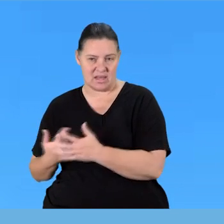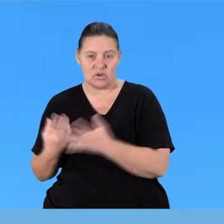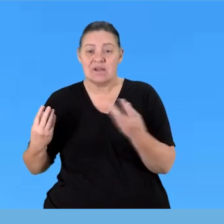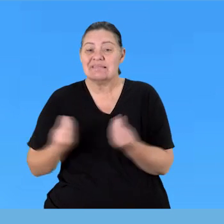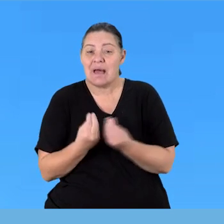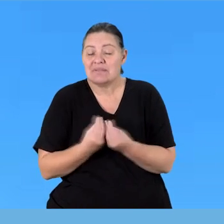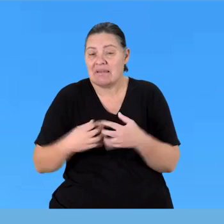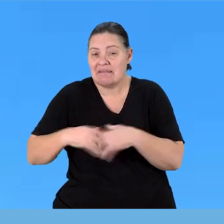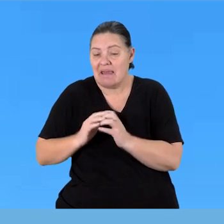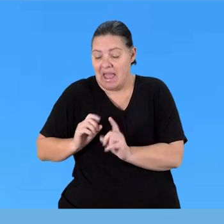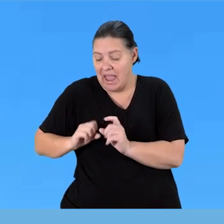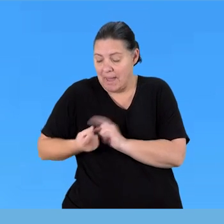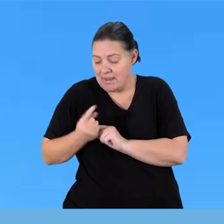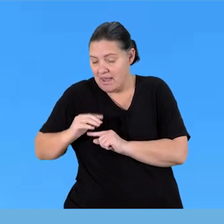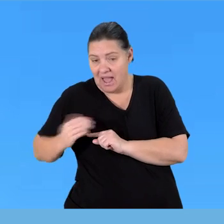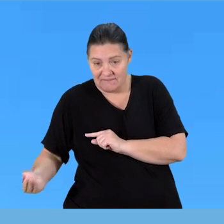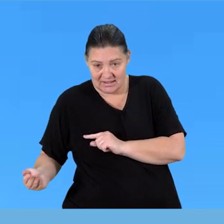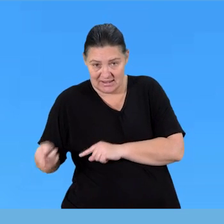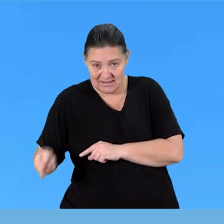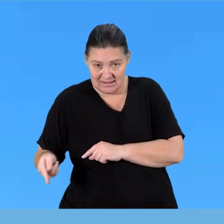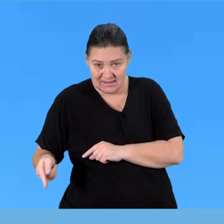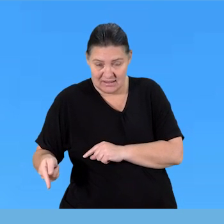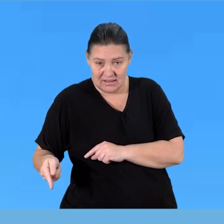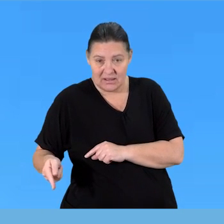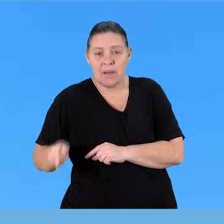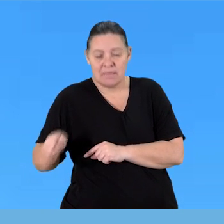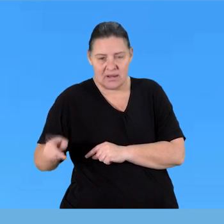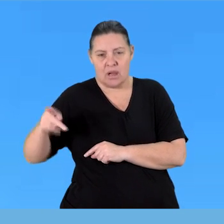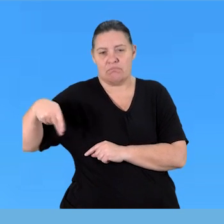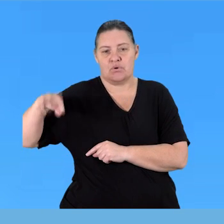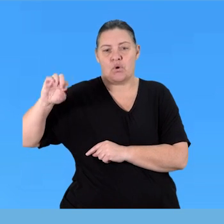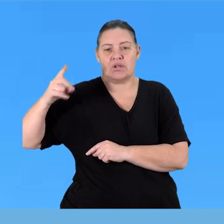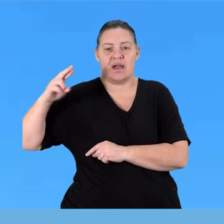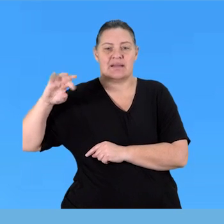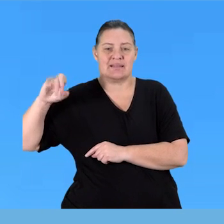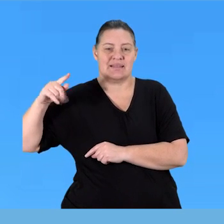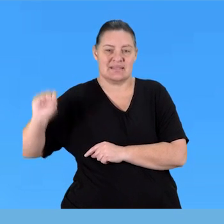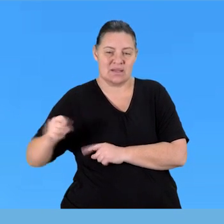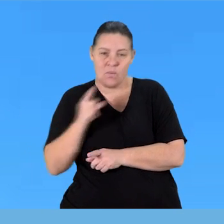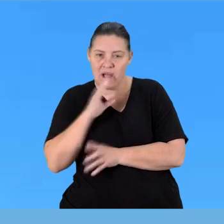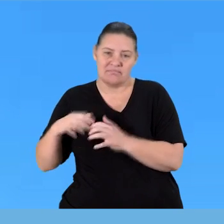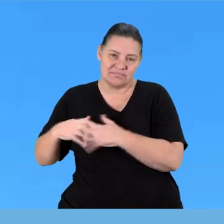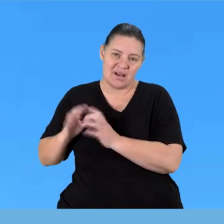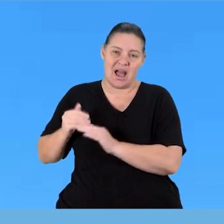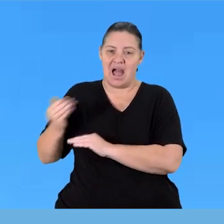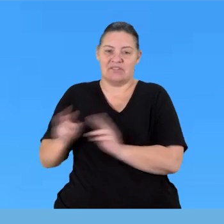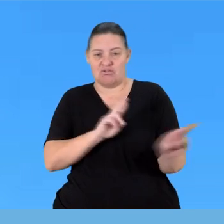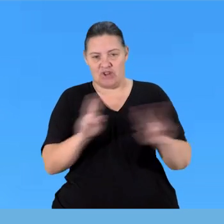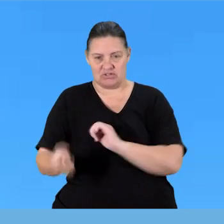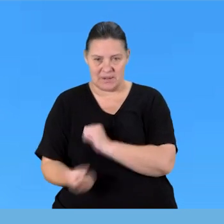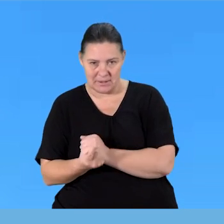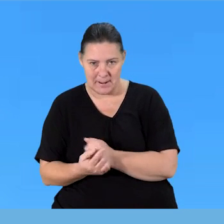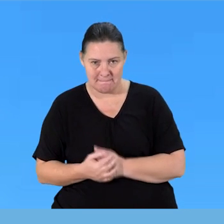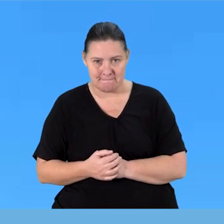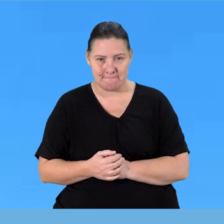the substances which are formed after this bond has broken, that's going to be our products, because those are formed after a